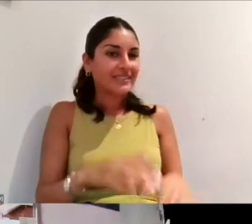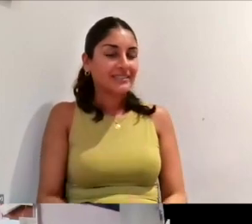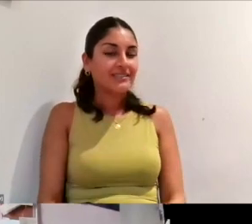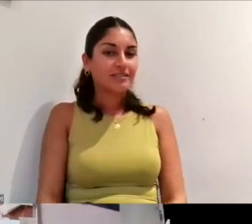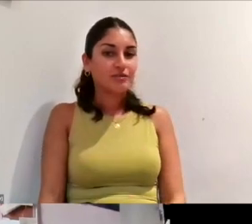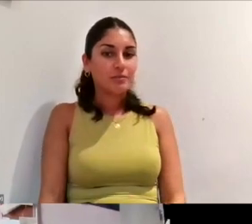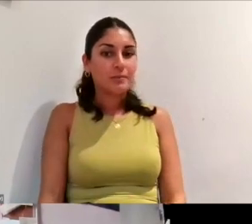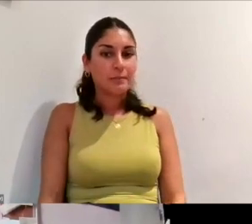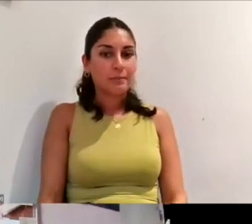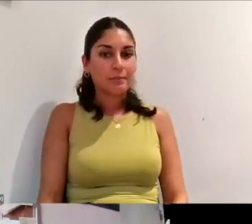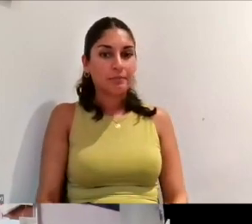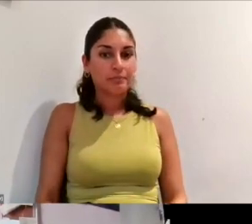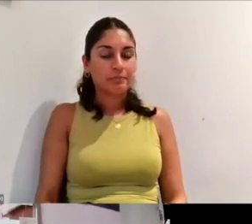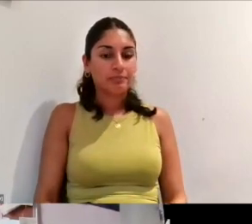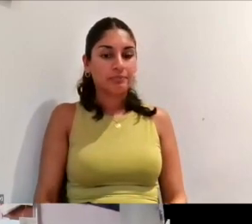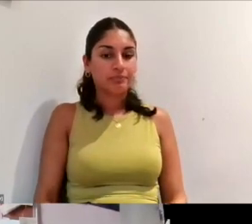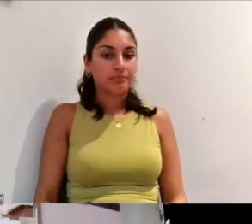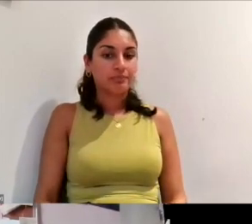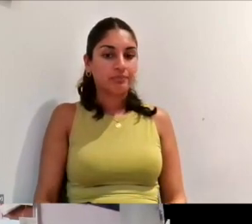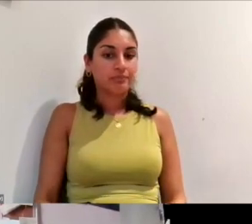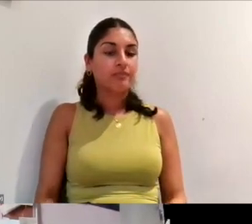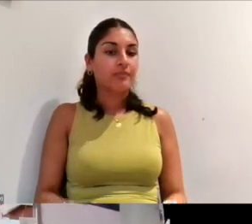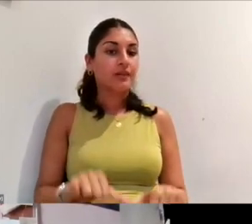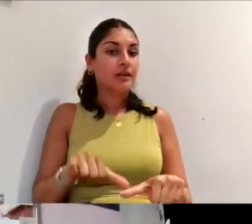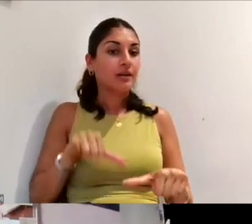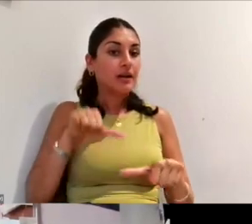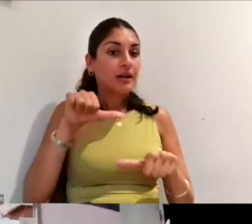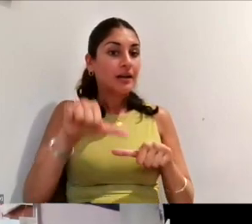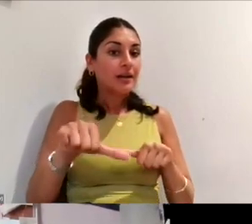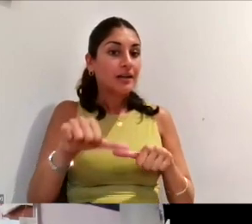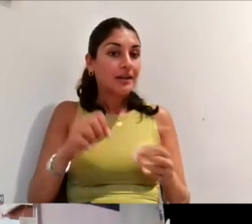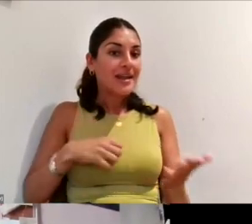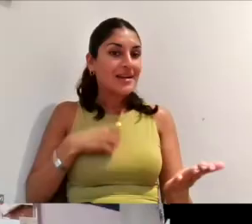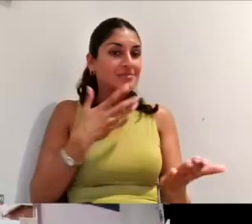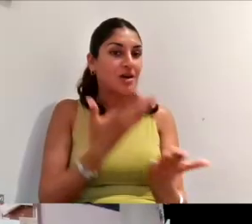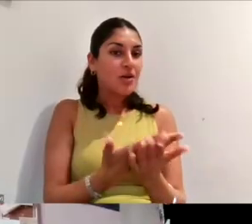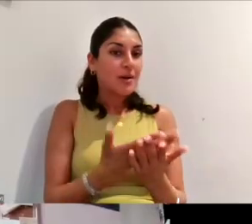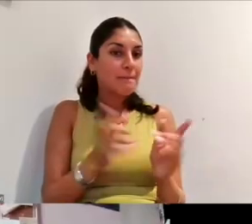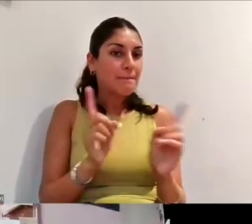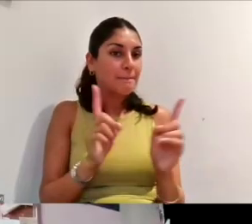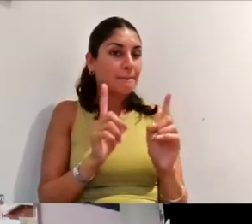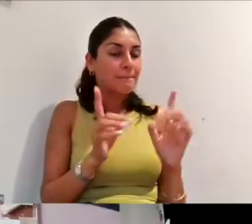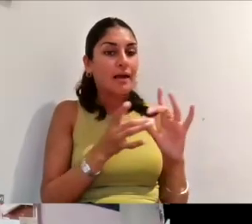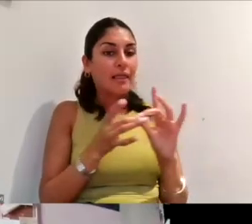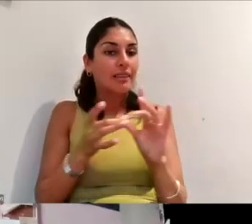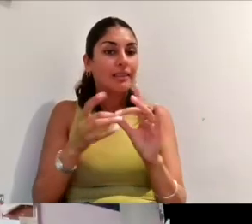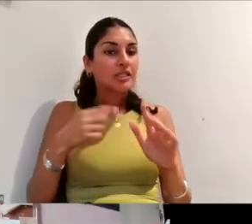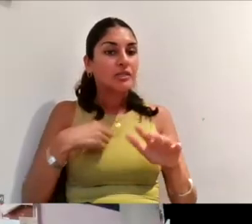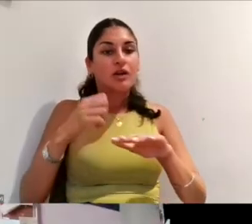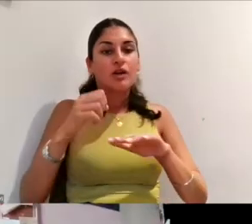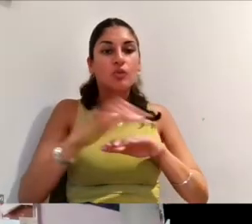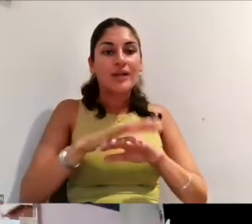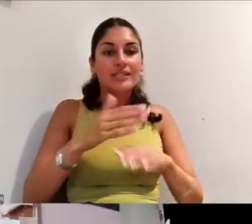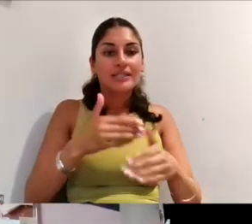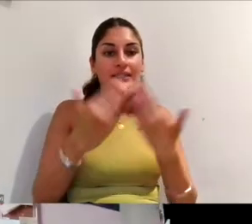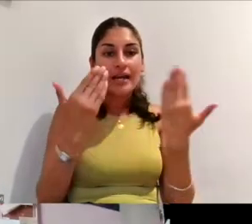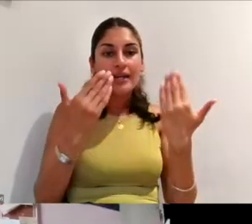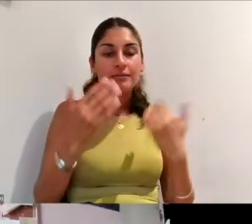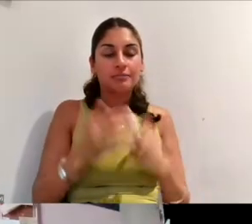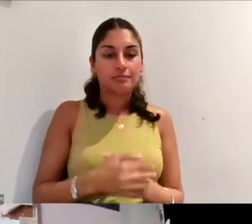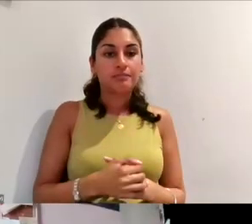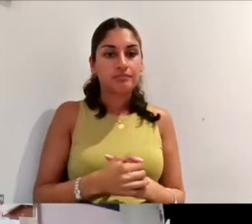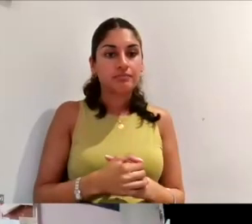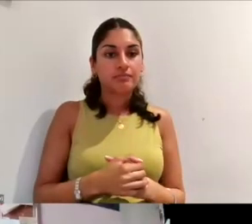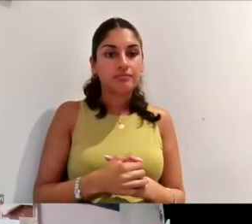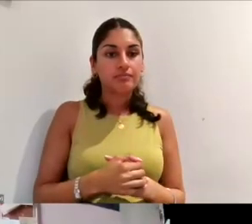And this next poem is about my wedding day. On the day I thought would never